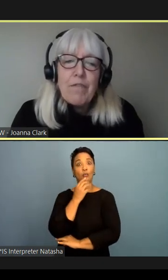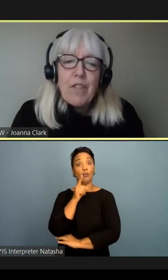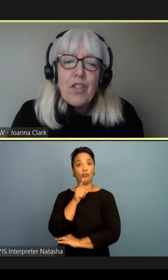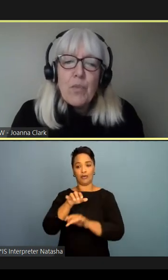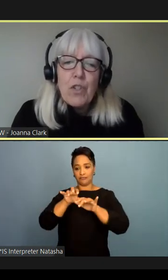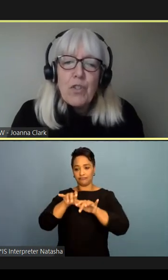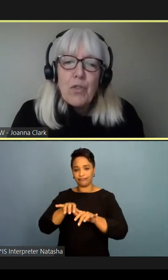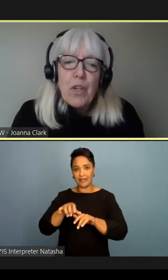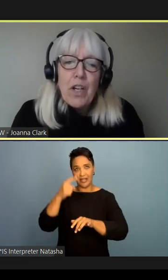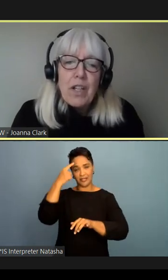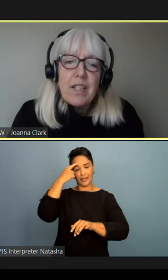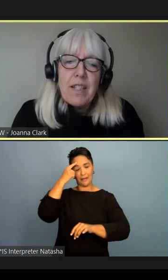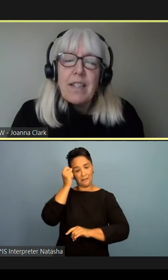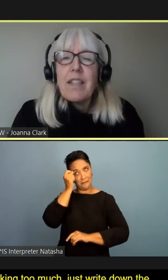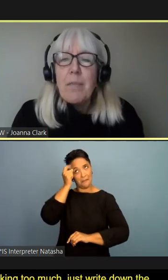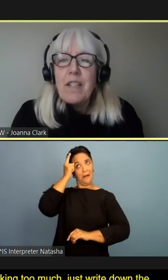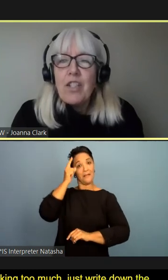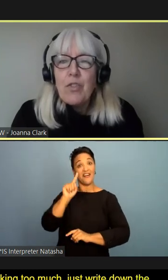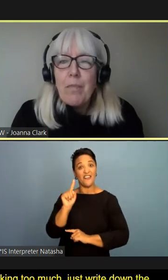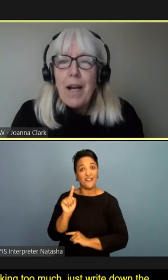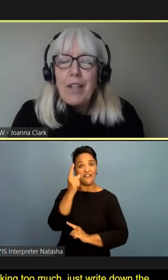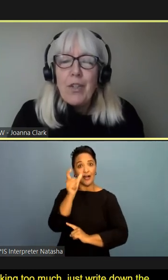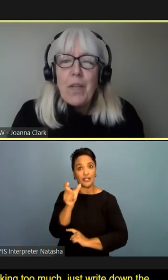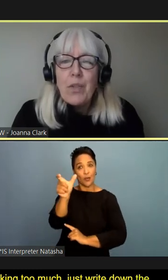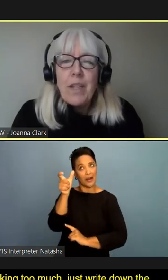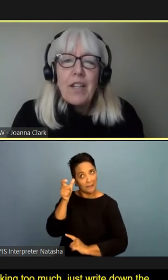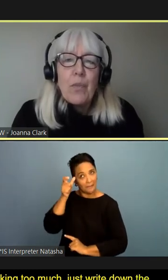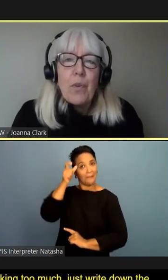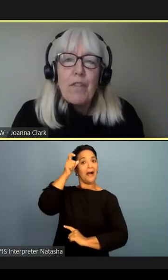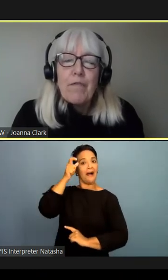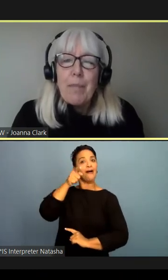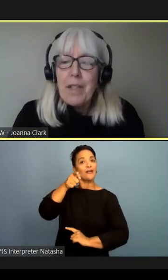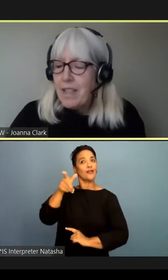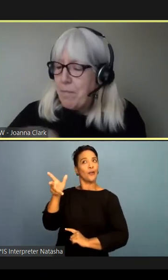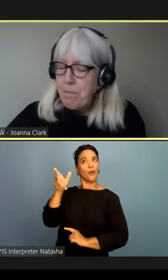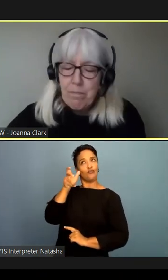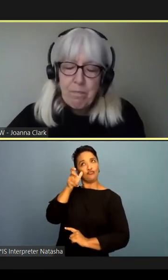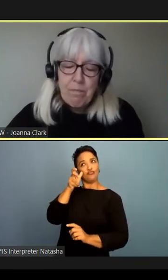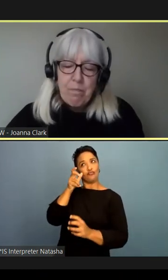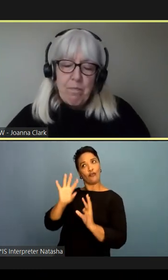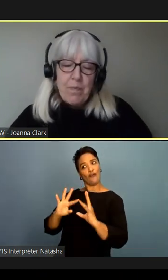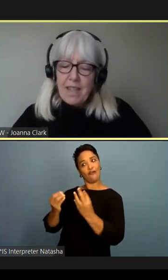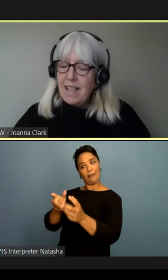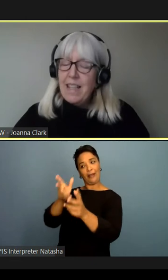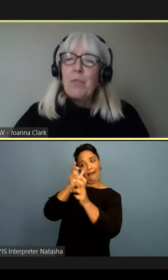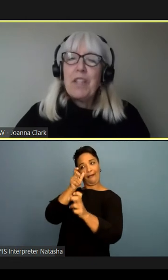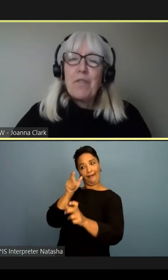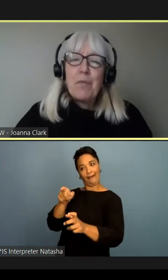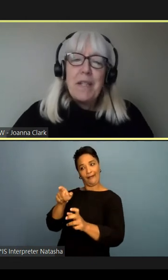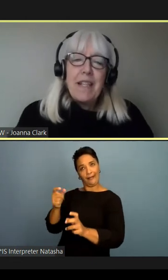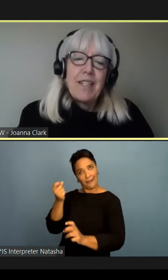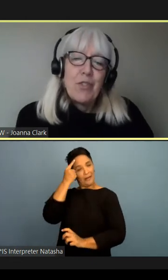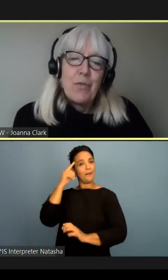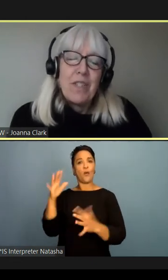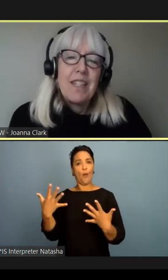down the first word or words that come into your mind when you hear the word family. And we'll give you